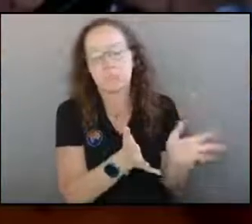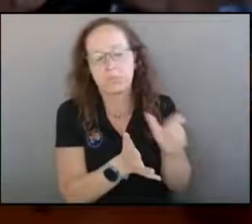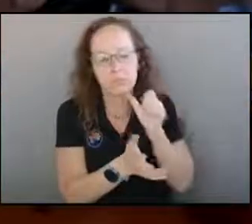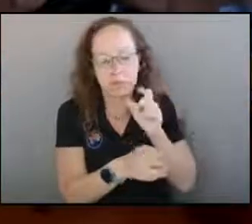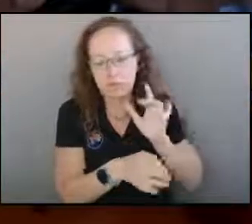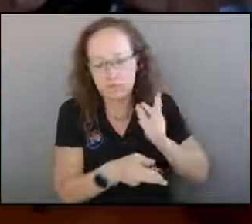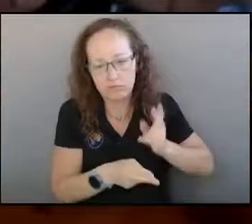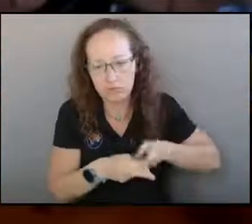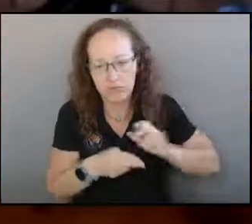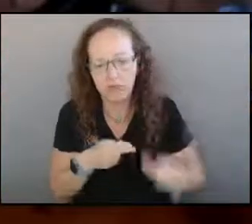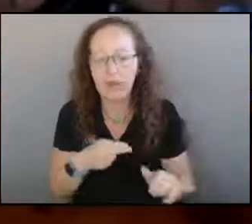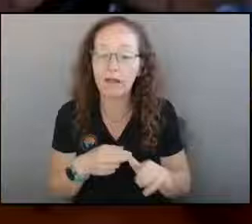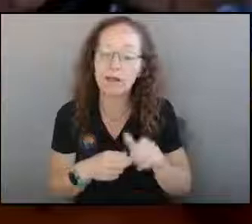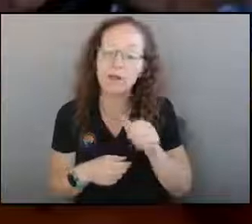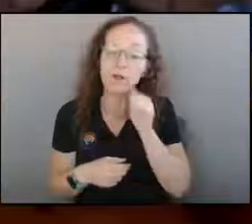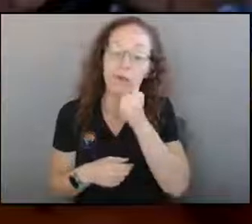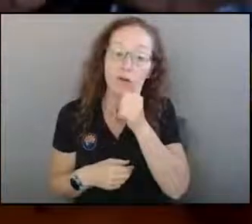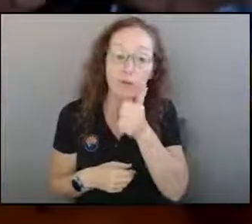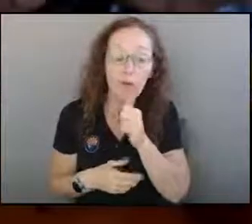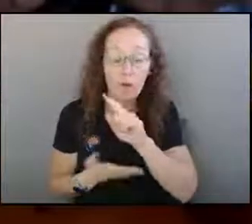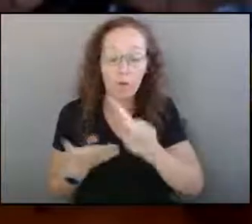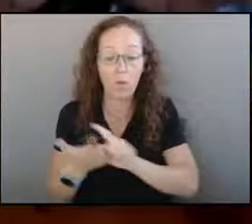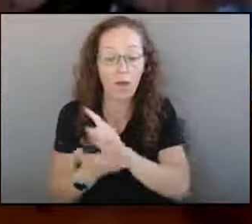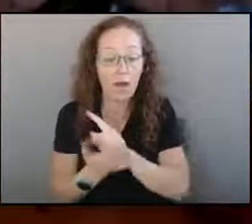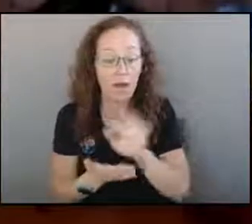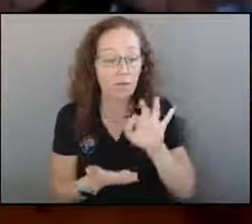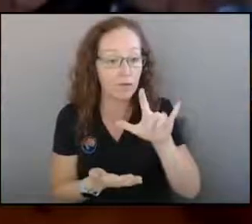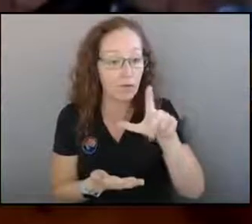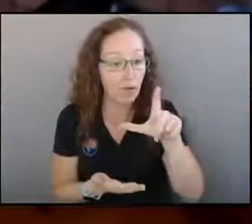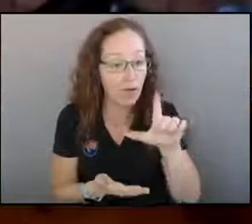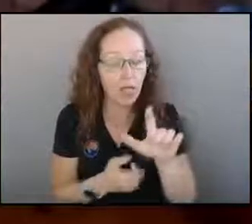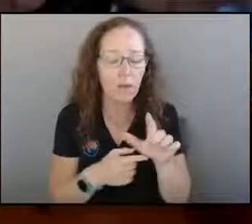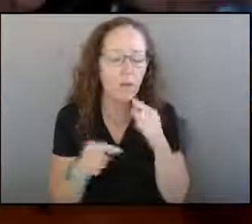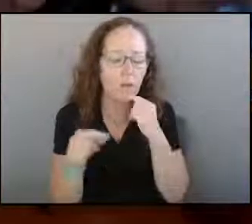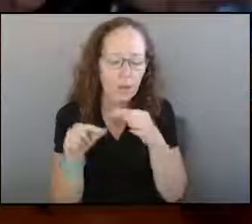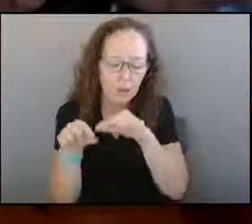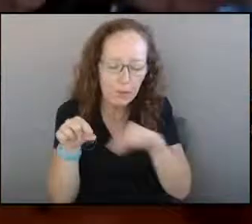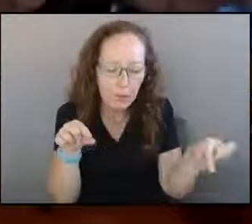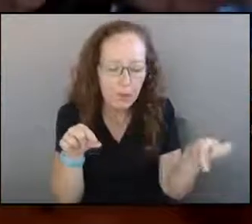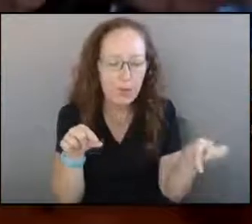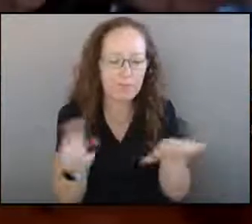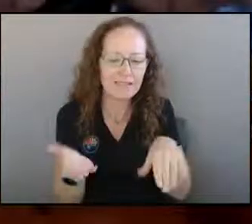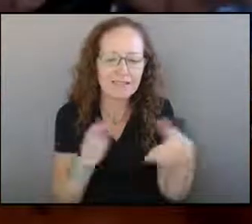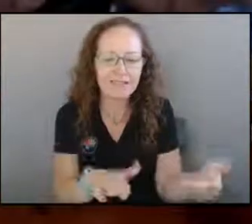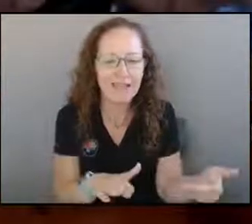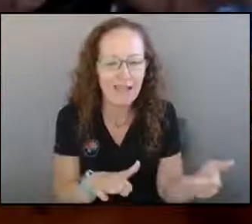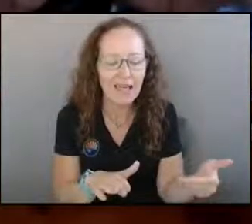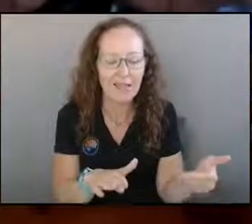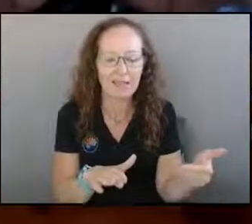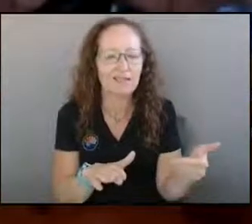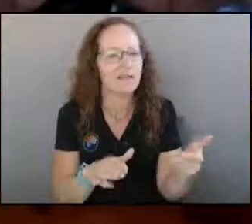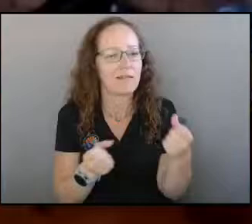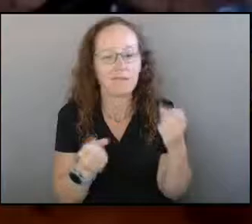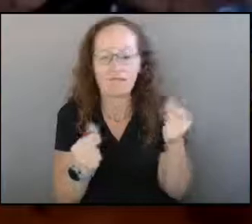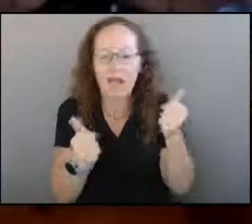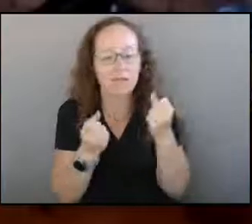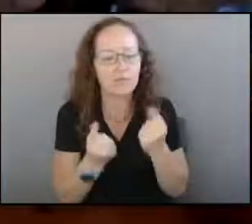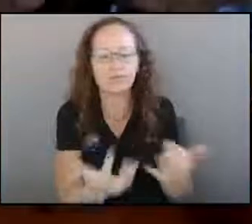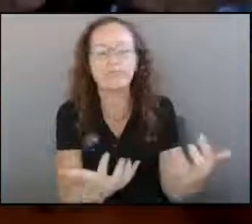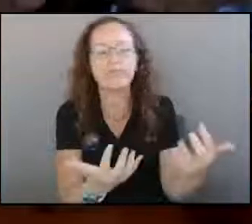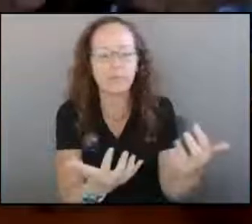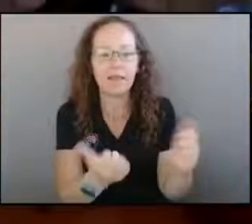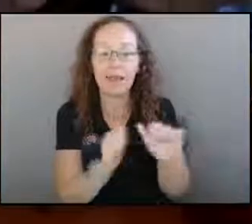hour fuels, those are the fine dead fuels. That's where the fire actually spreads. Those are the pine needles,